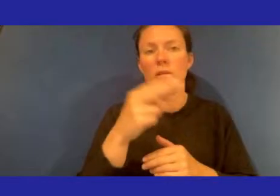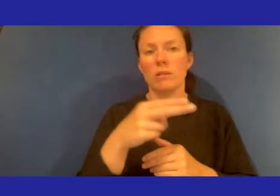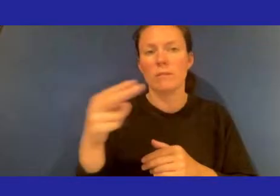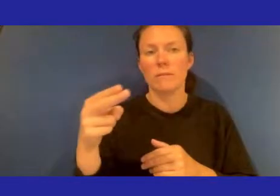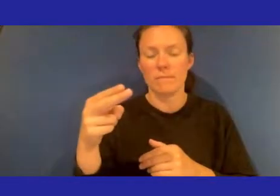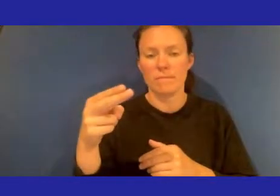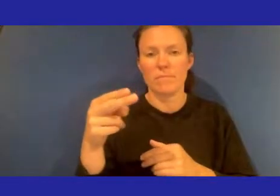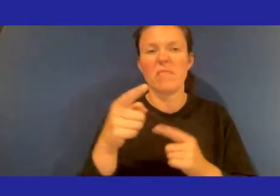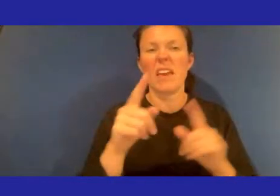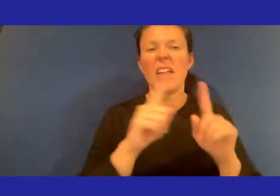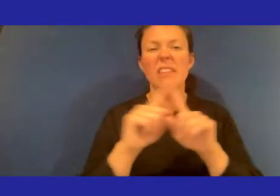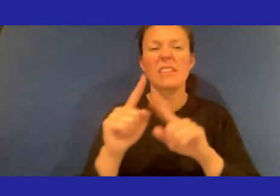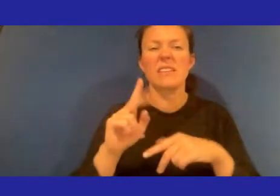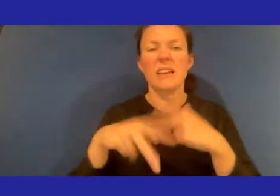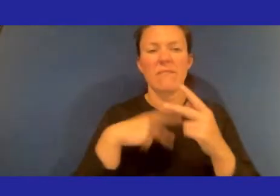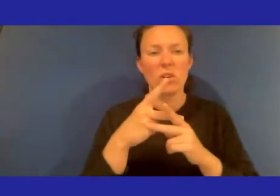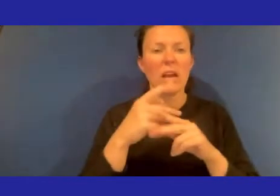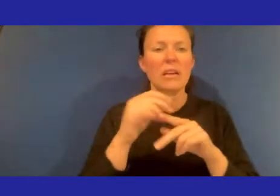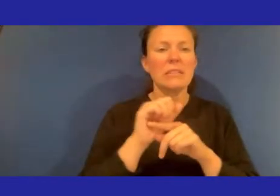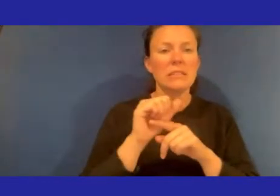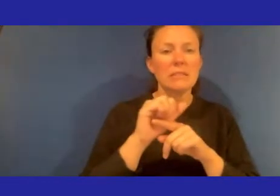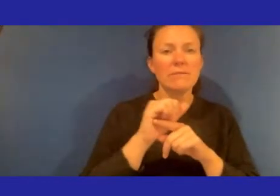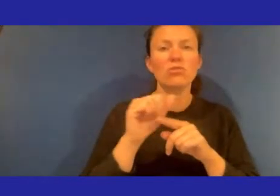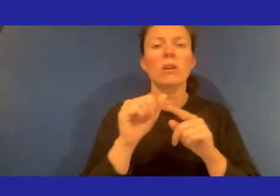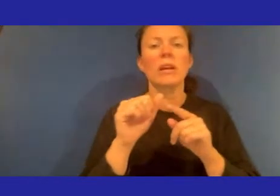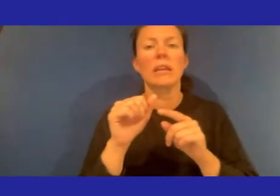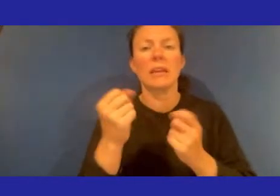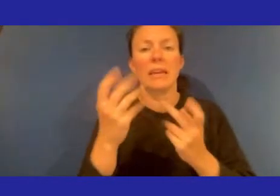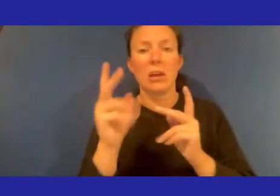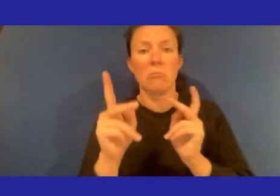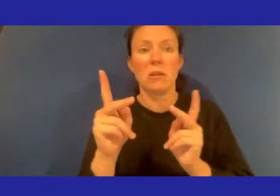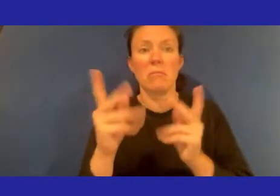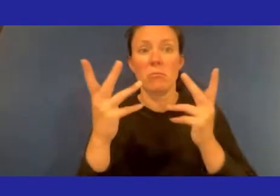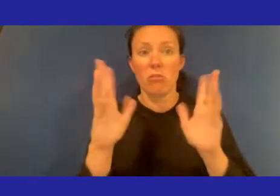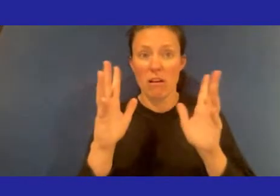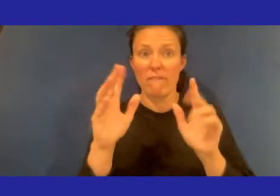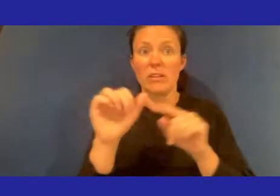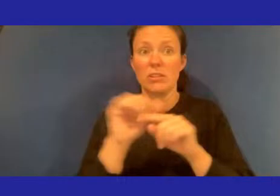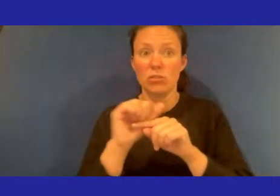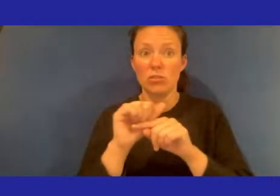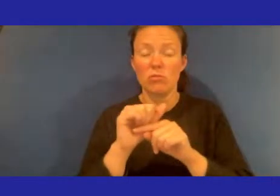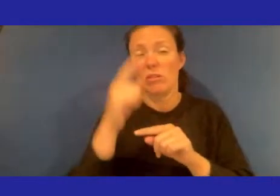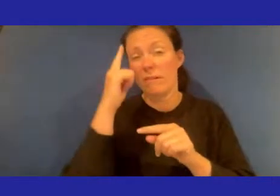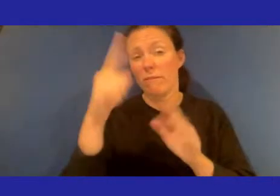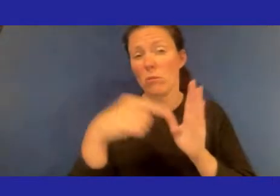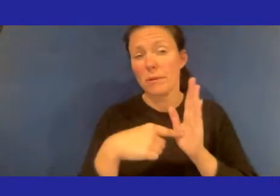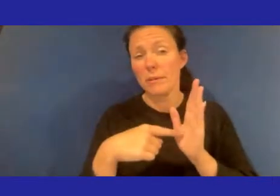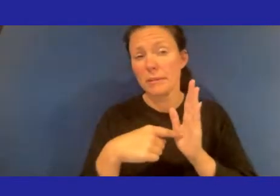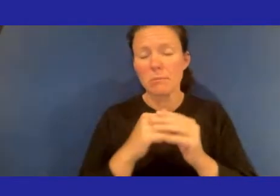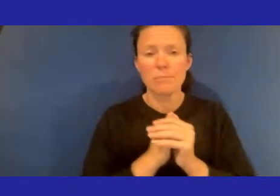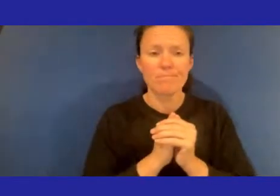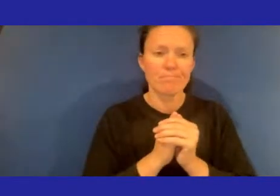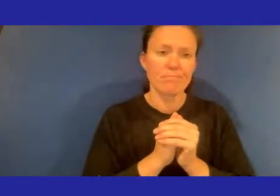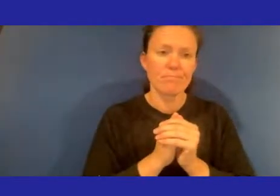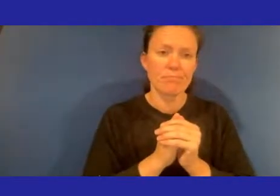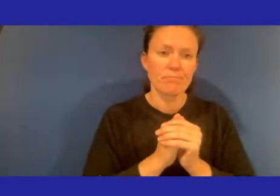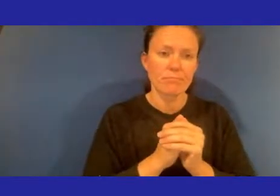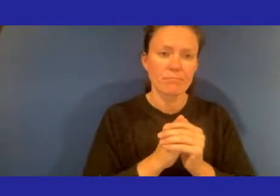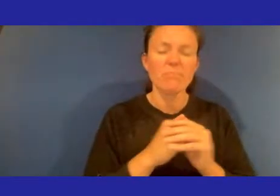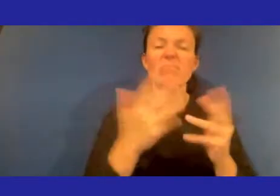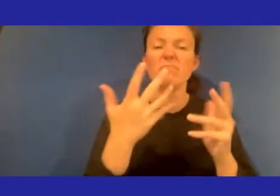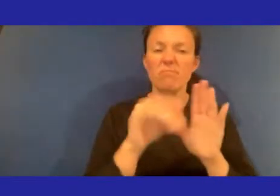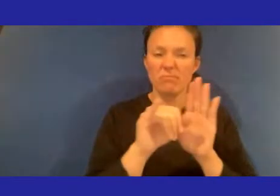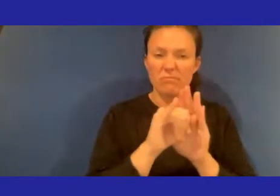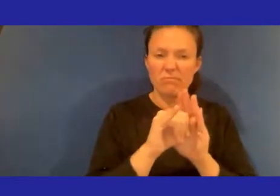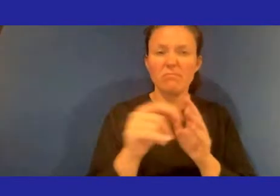of modality and the number of completions that we have achieved. For example, we've concentrated on identifying and managing